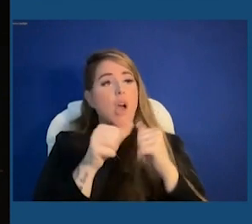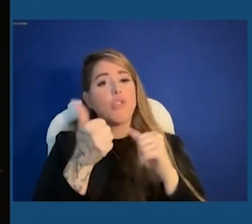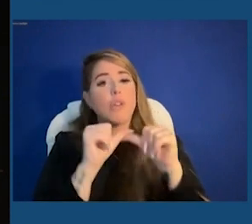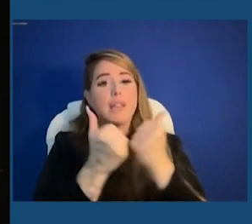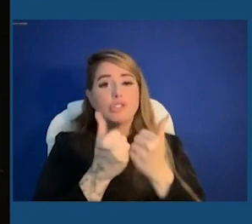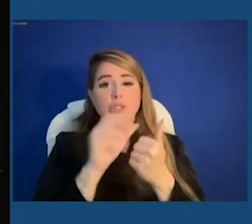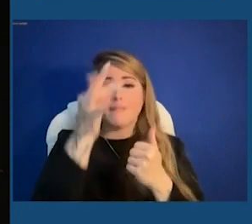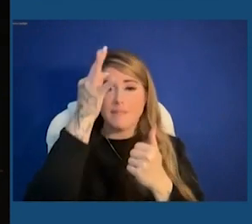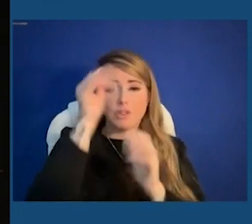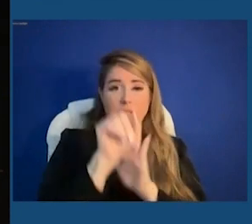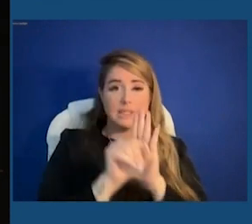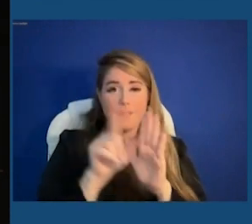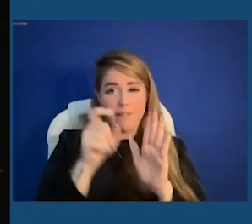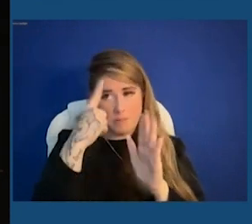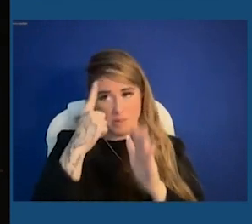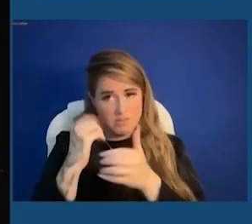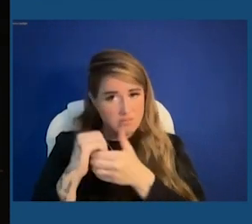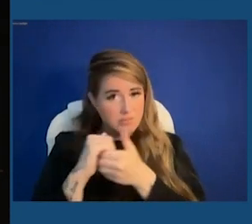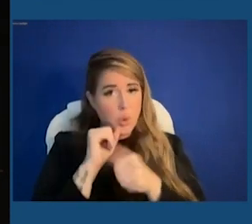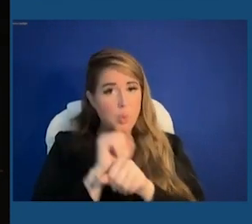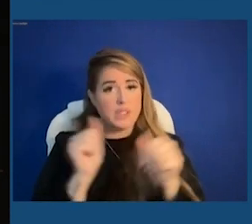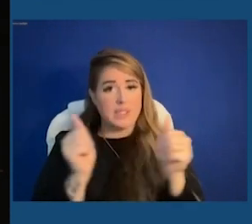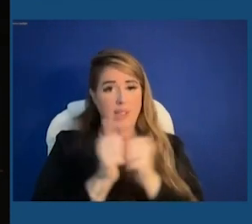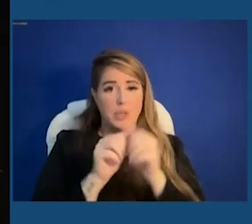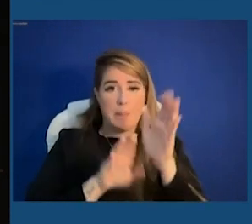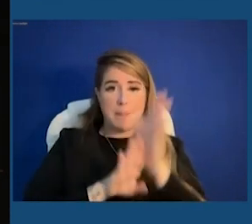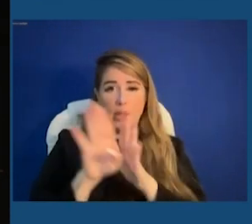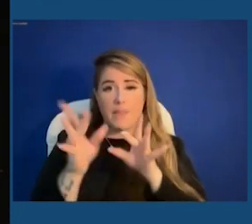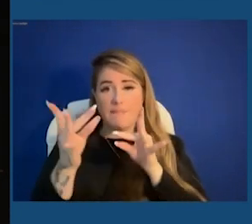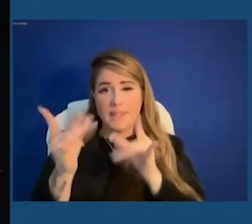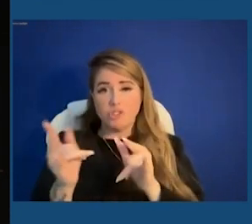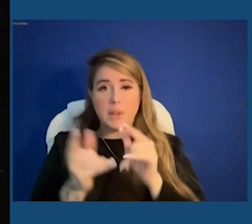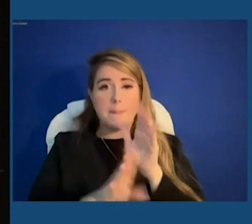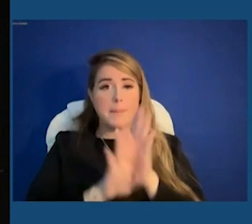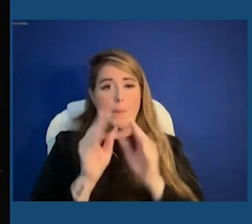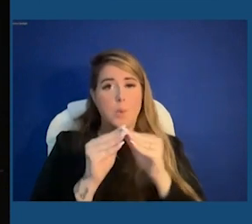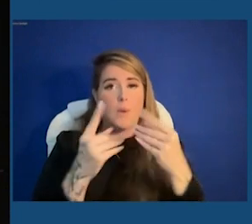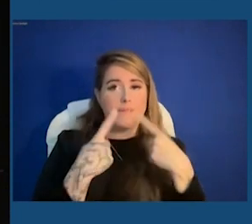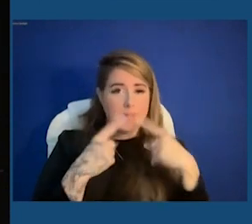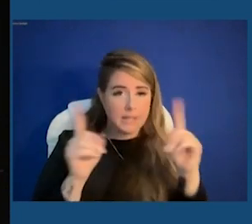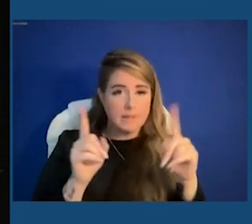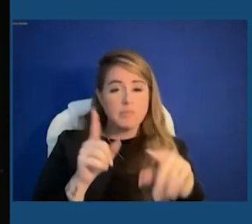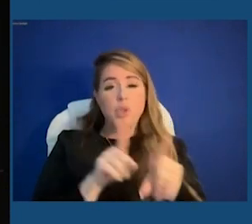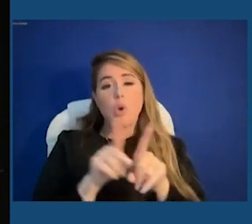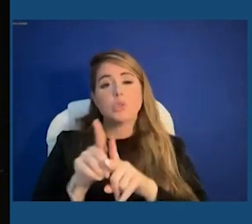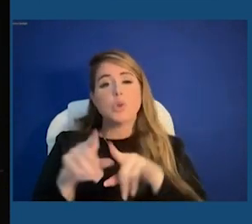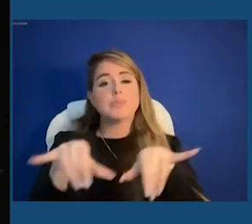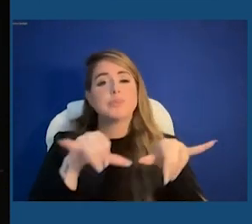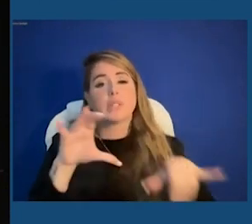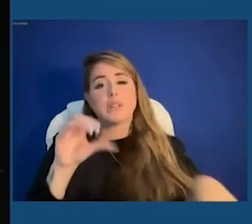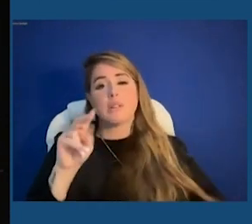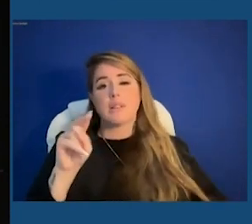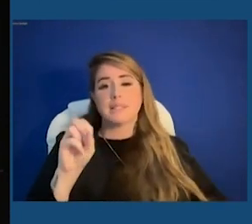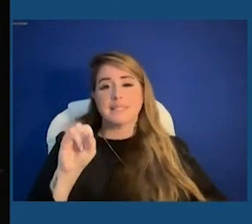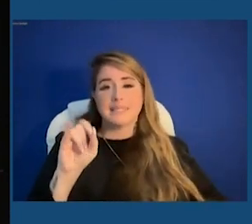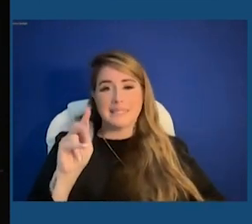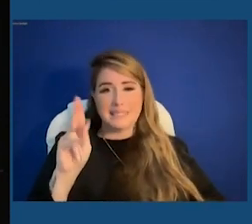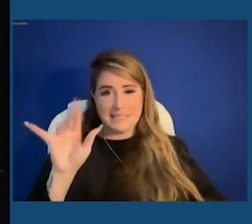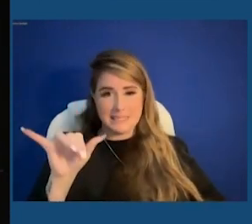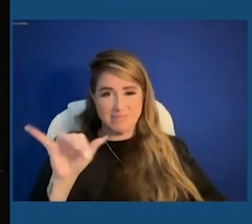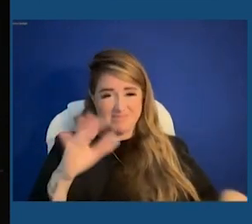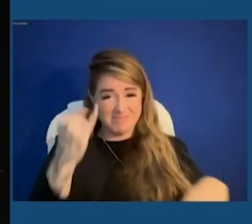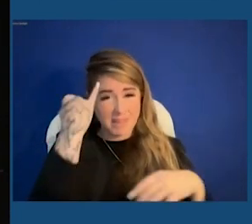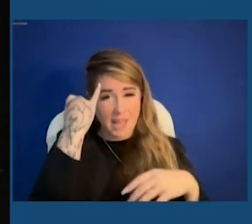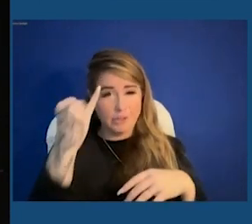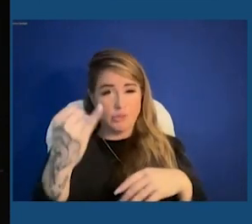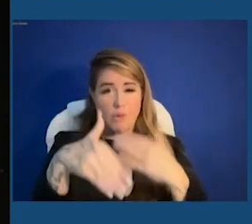government. It's essential for us to build our efficiency and our effectiveness. And then also consistency. I mean, just imagine bringing all